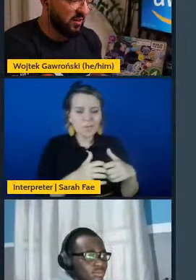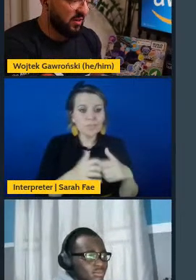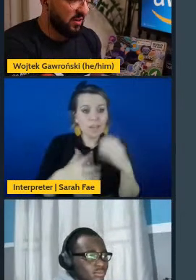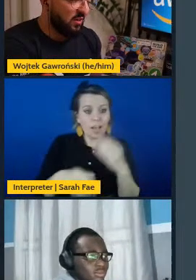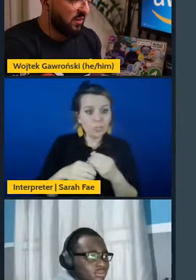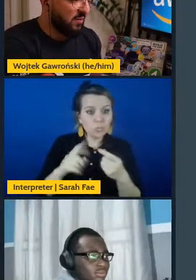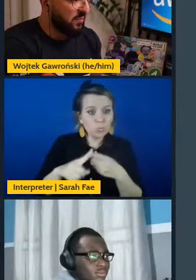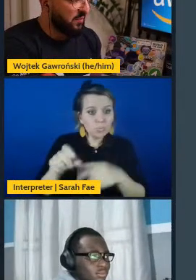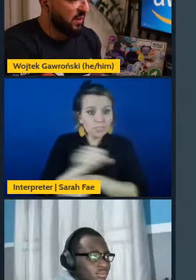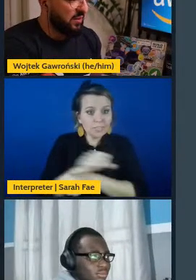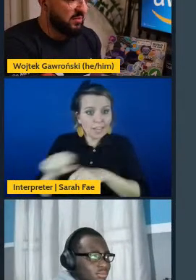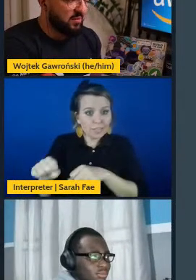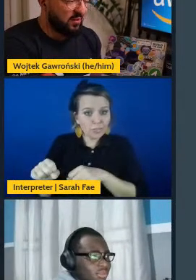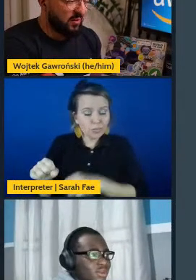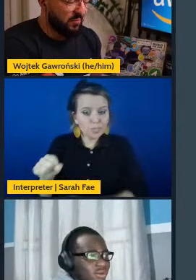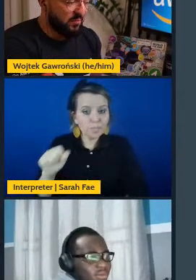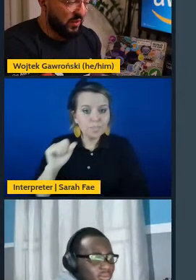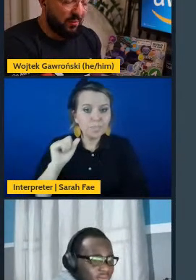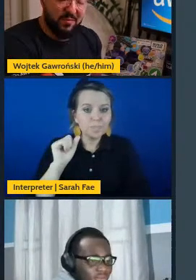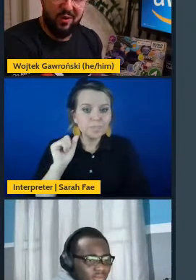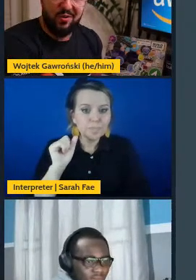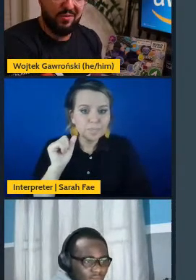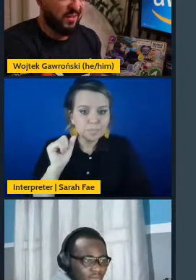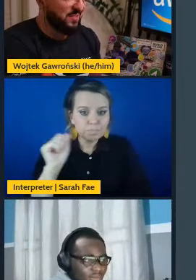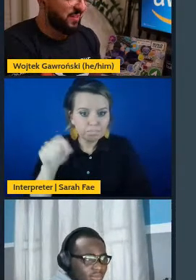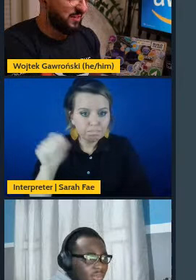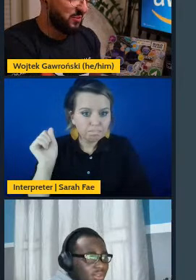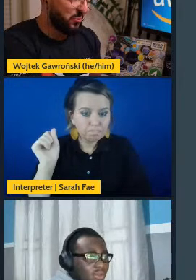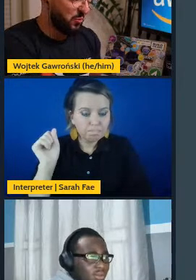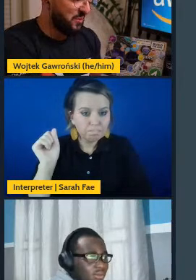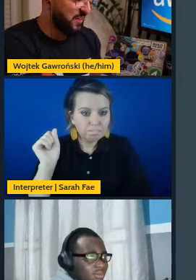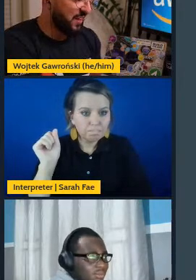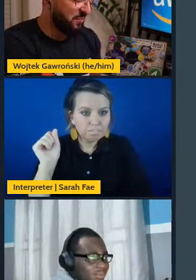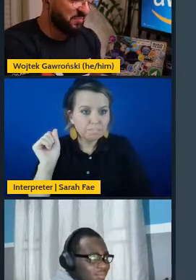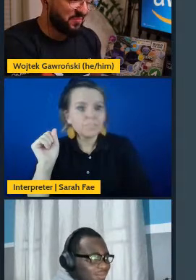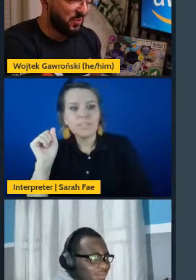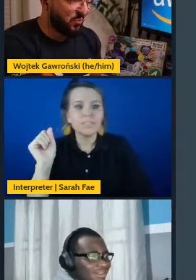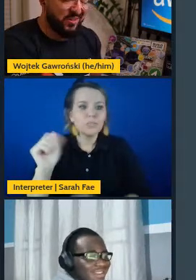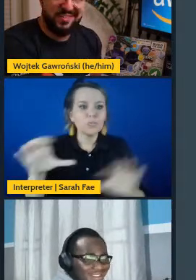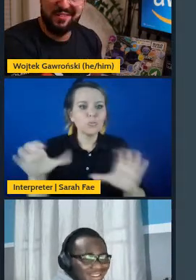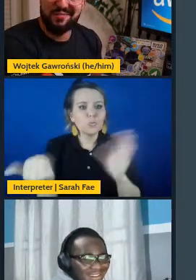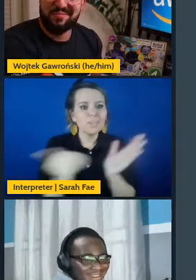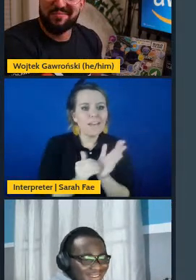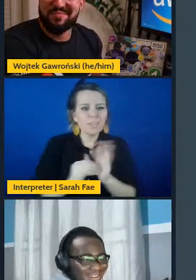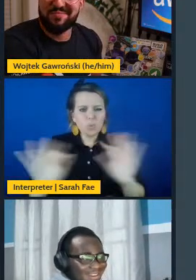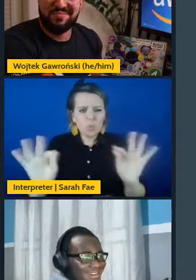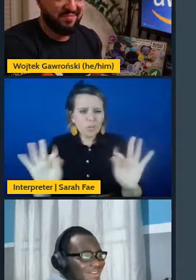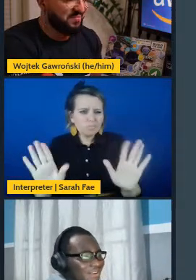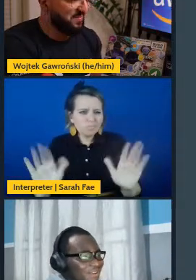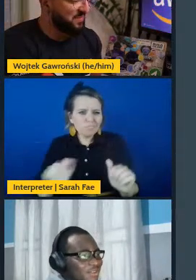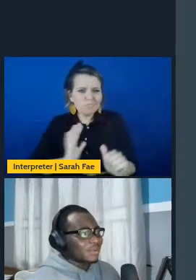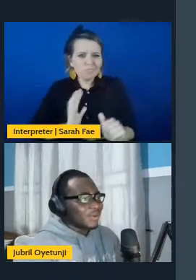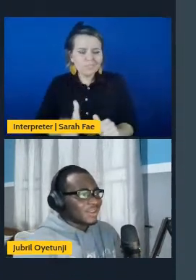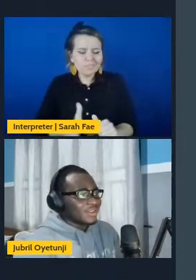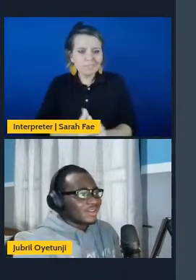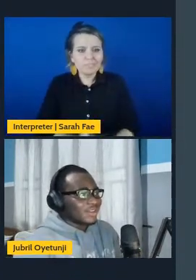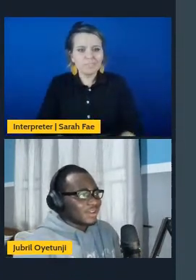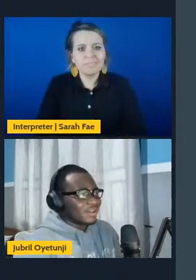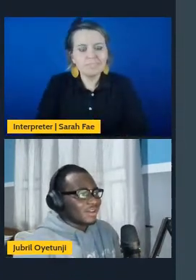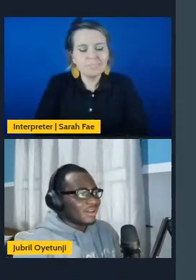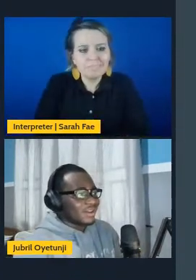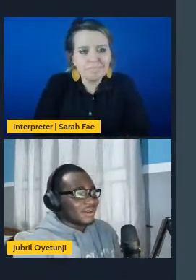stage. And yeah, let's do it once again. No worries. Yeah. All right. So